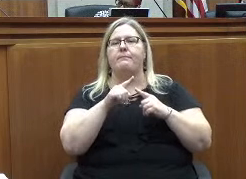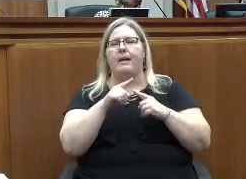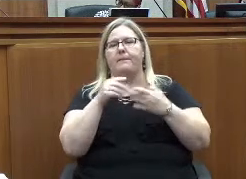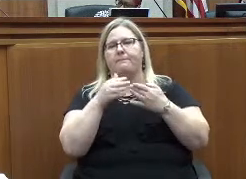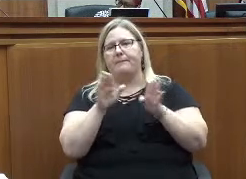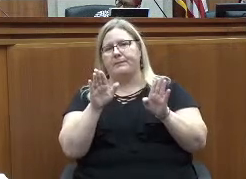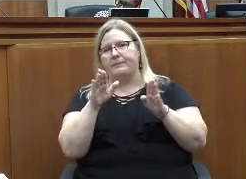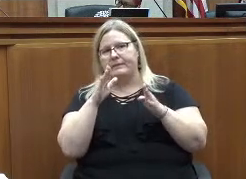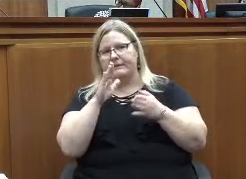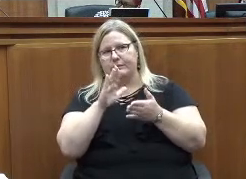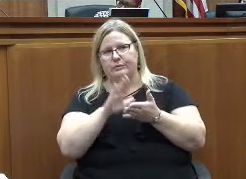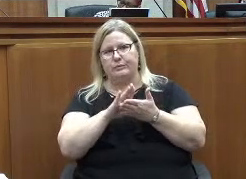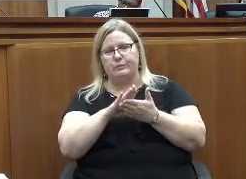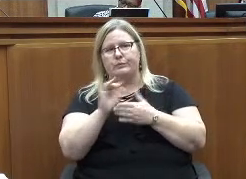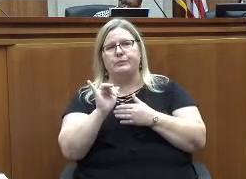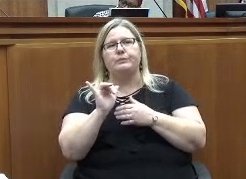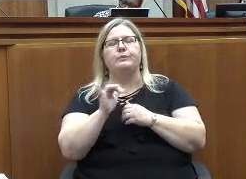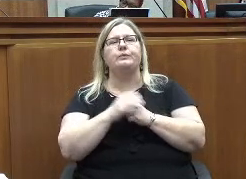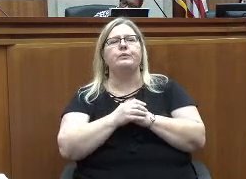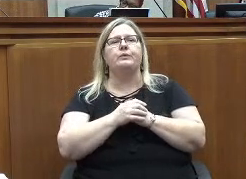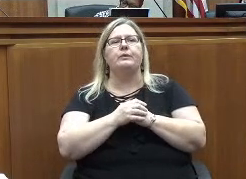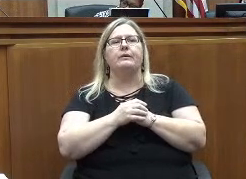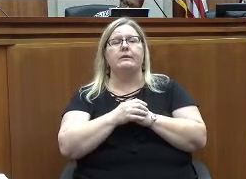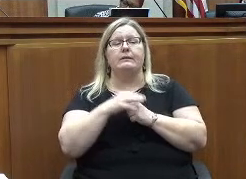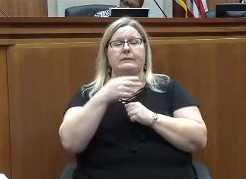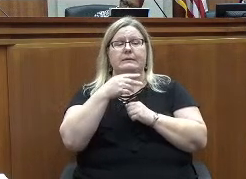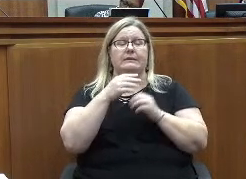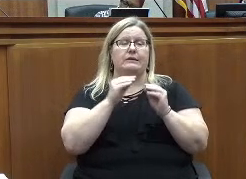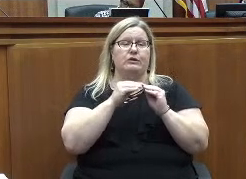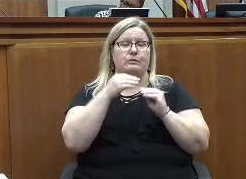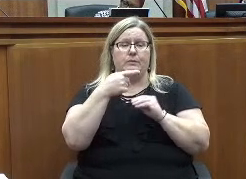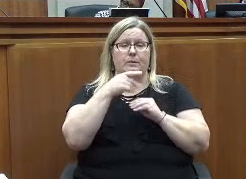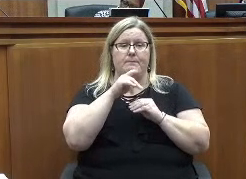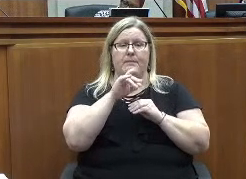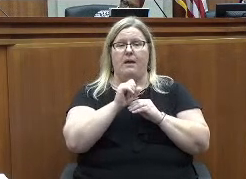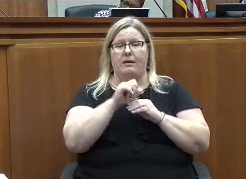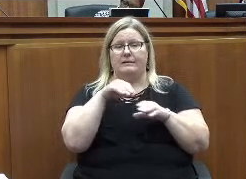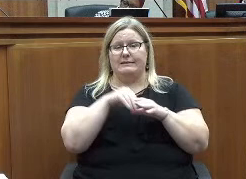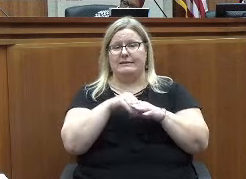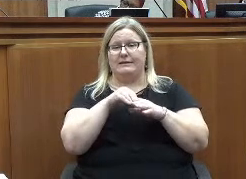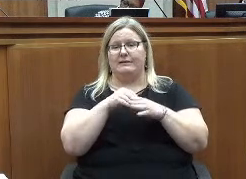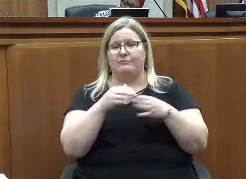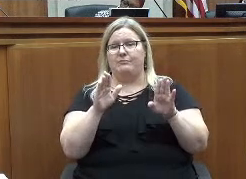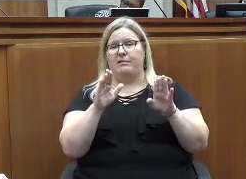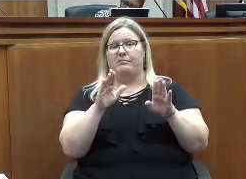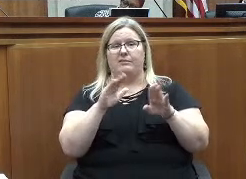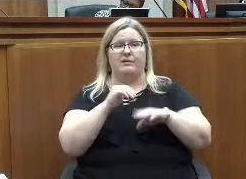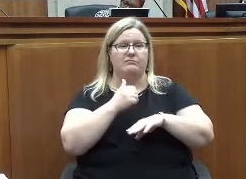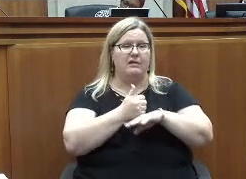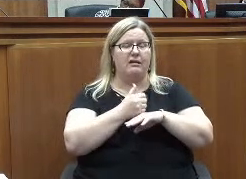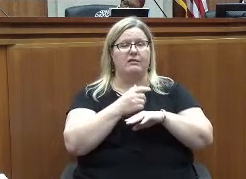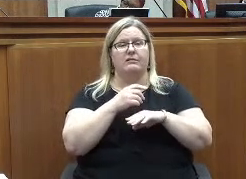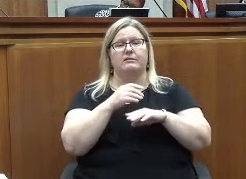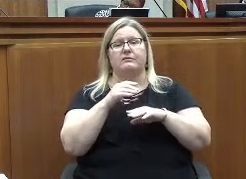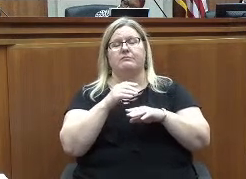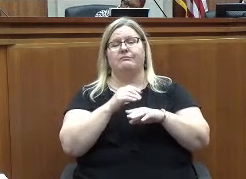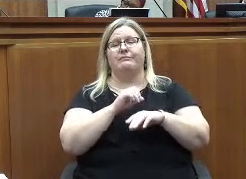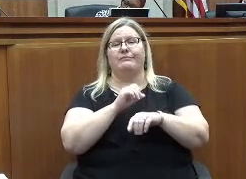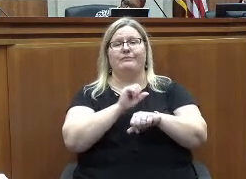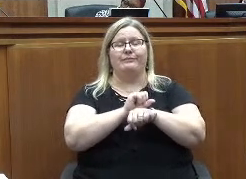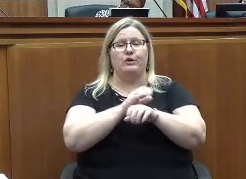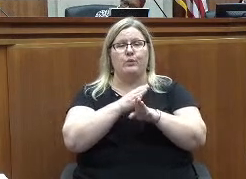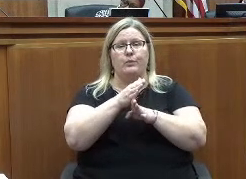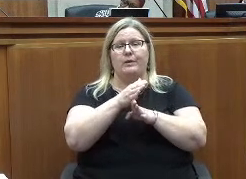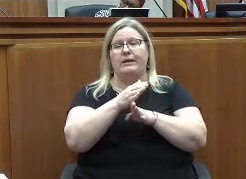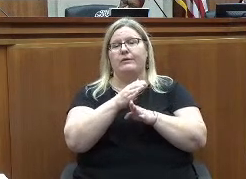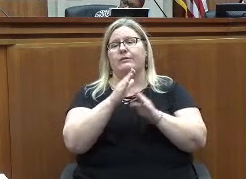schools. There are pods in schools, in public settings, or career centers where students are leaving their